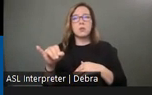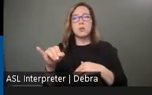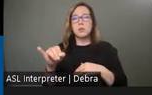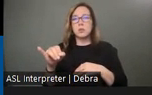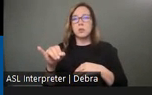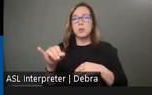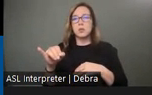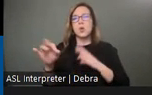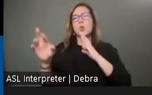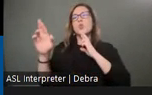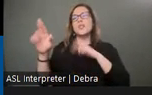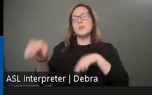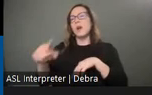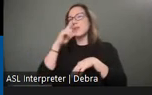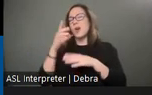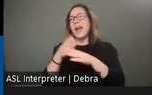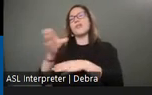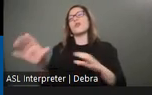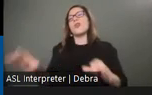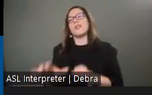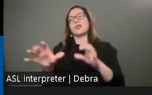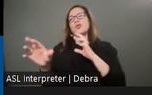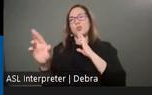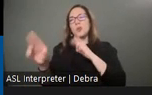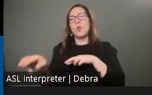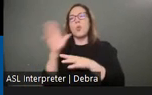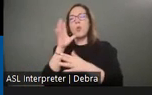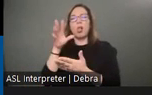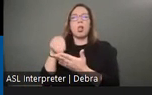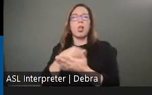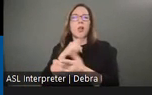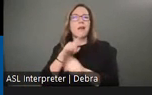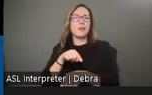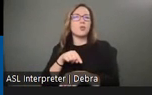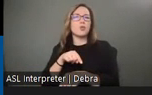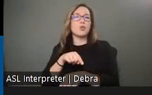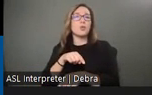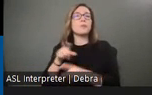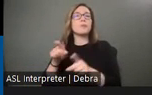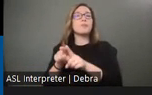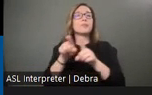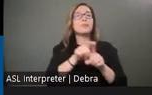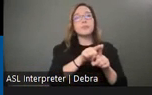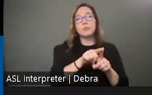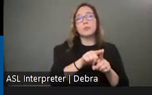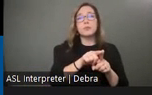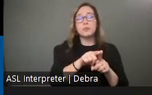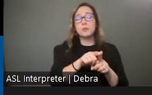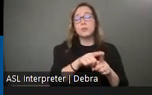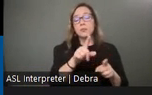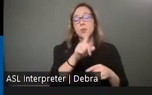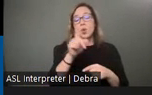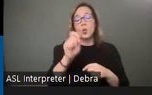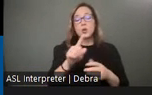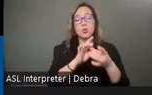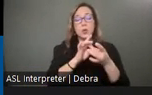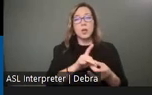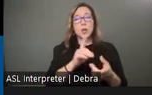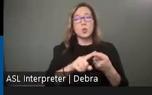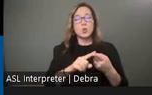in the after action report. There's also a question about the participants of